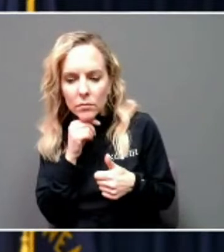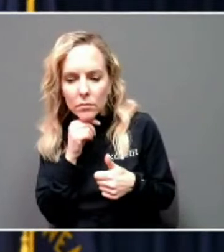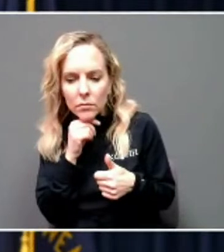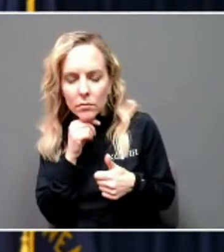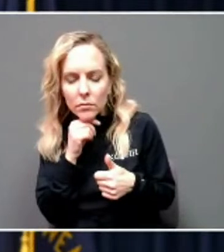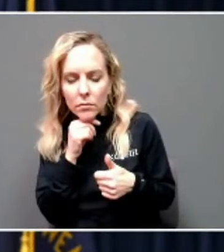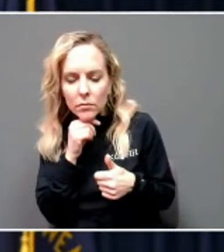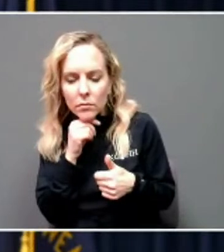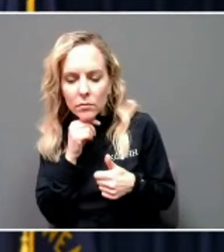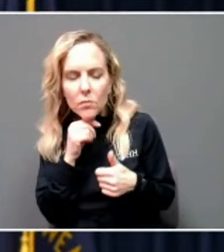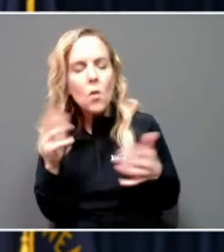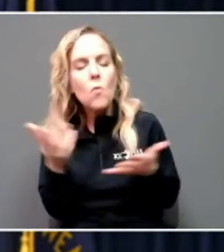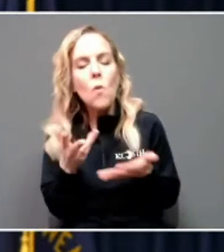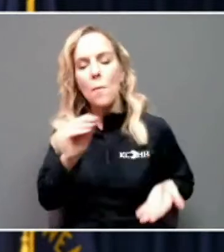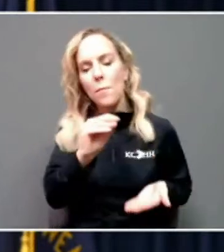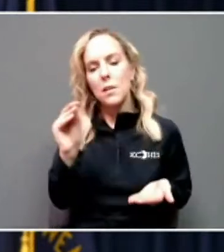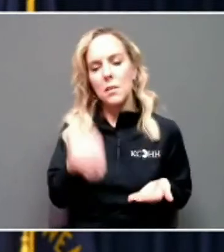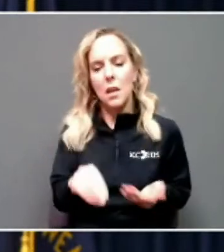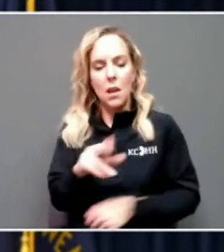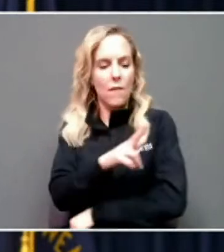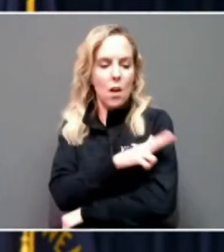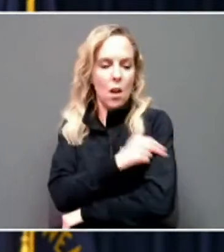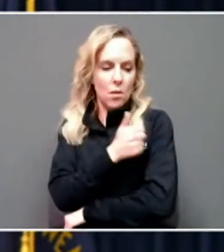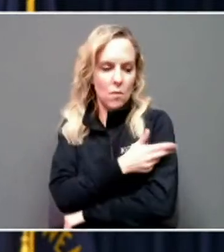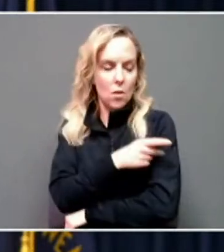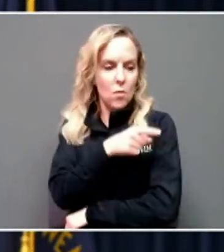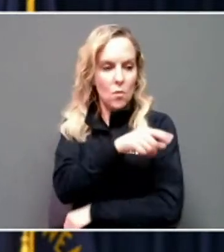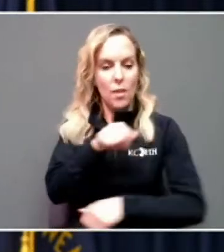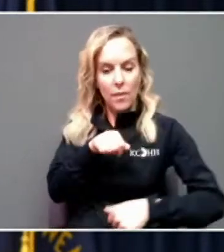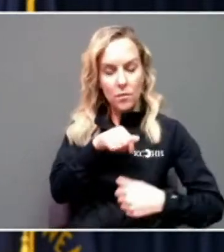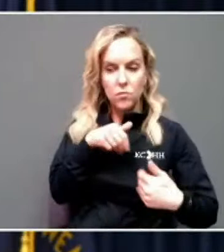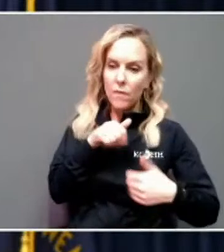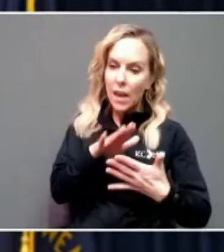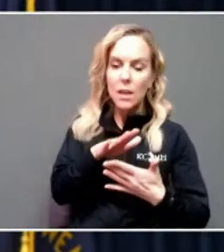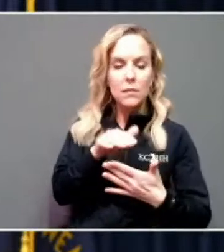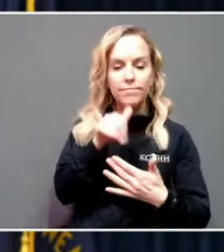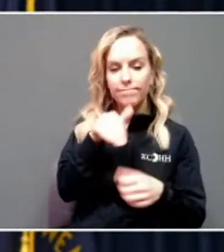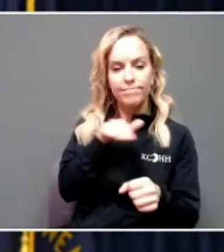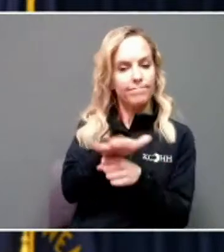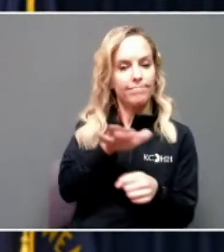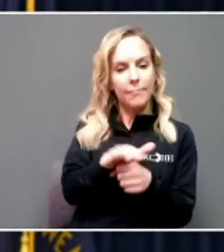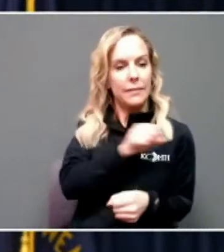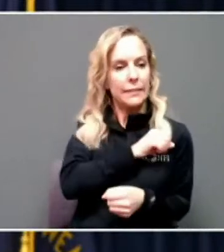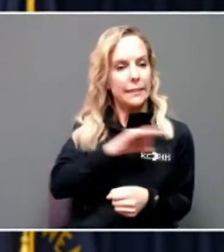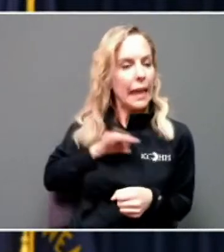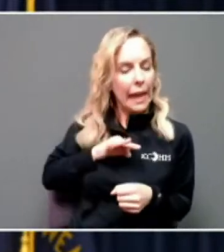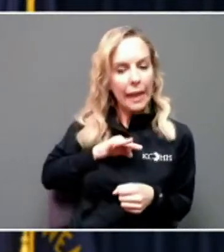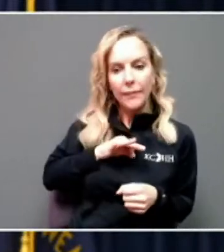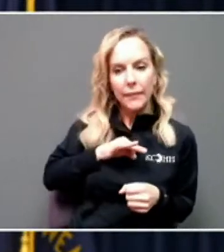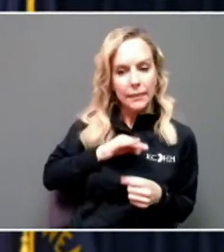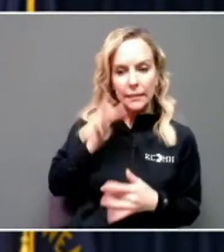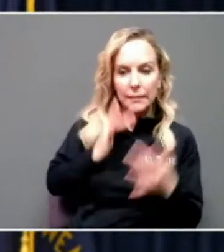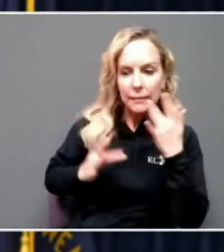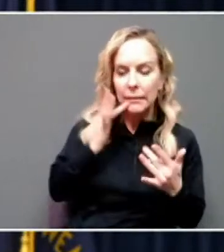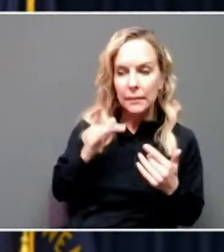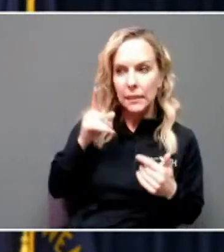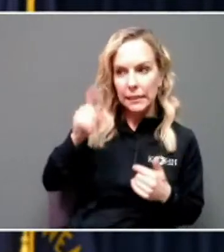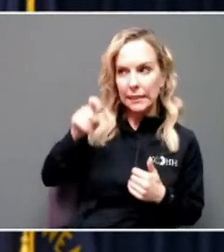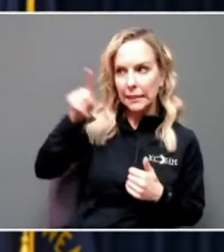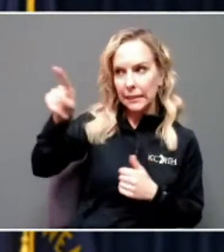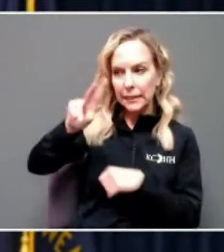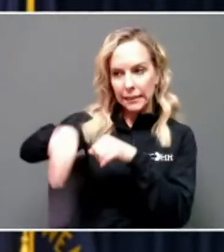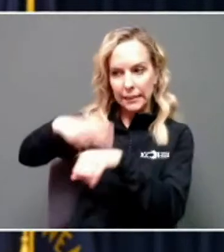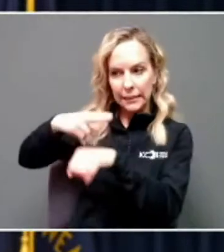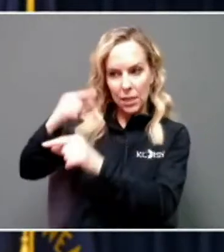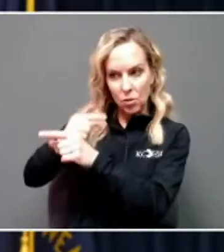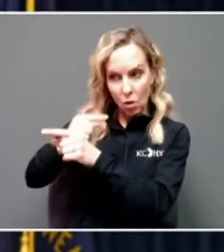Yes. What percentage of hospitals are facing critical staffing shortages, and is the National Guard still helping? Yes. So the National Guard is